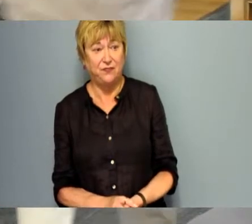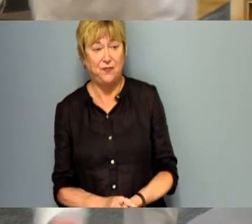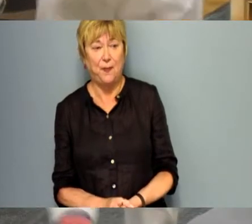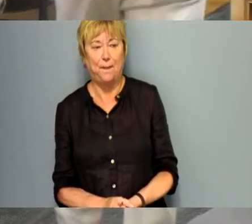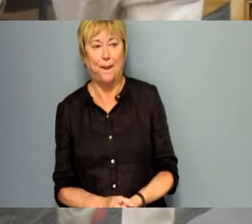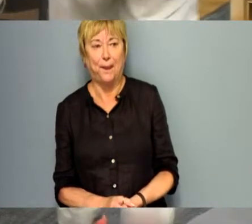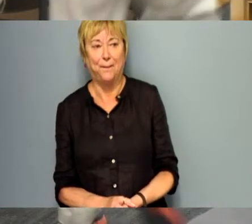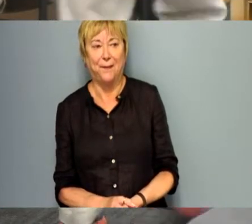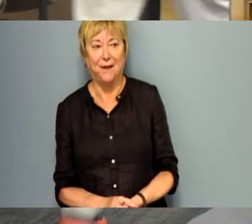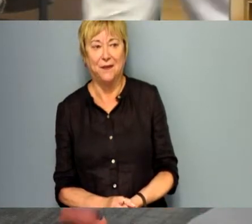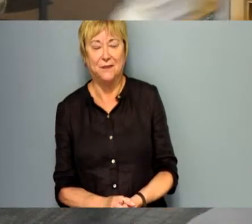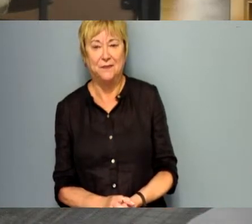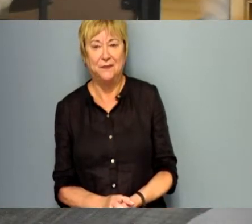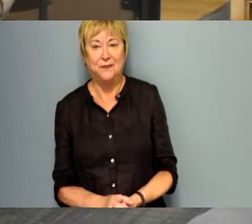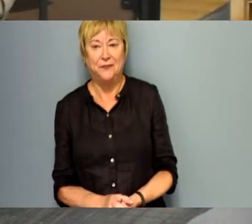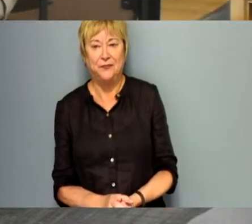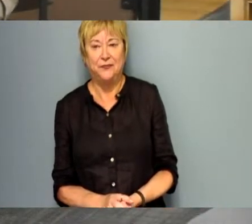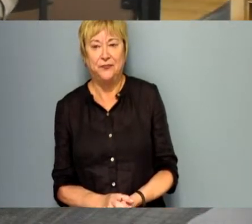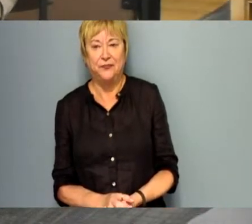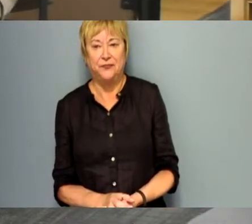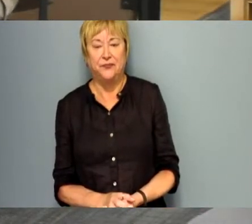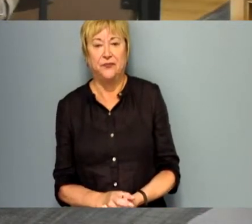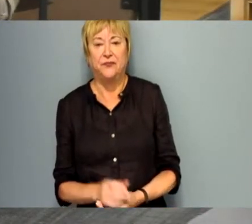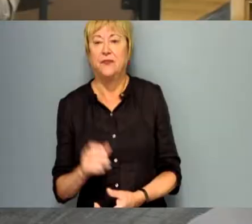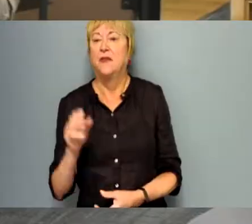Okay. Beth Curcio.